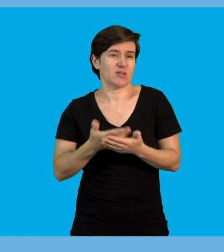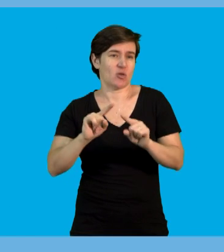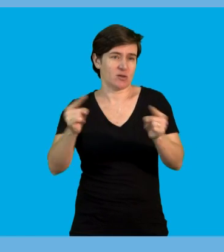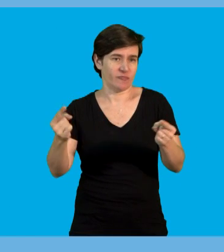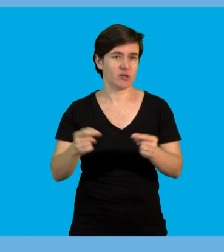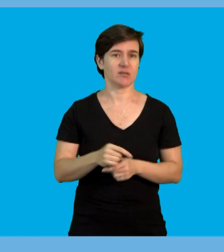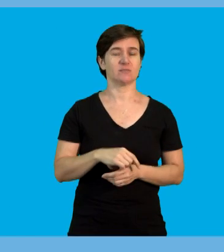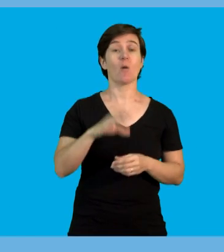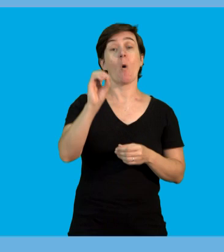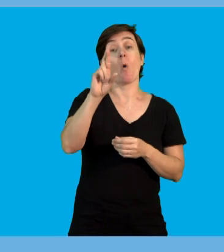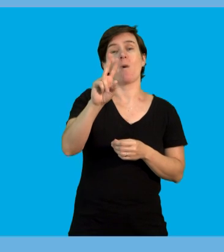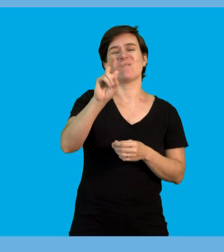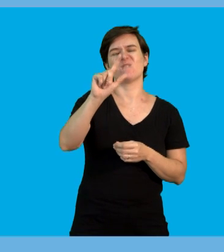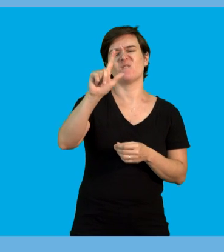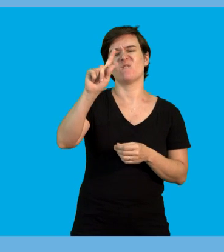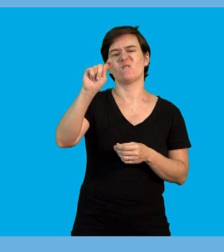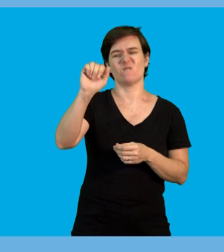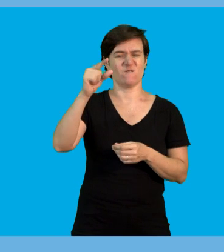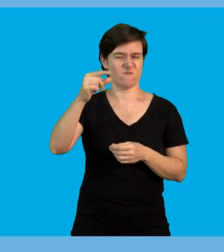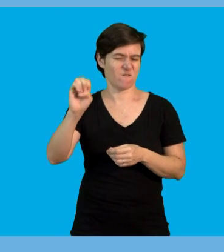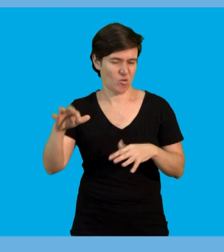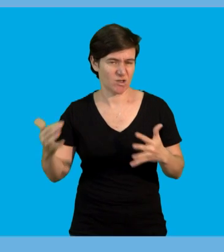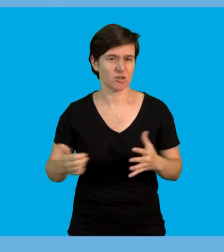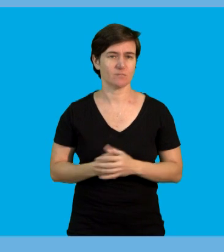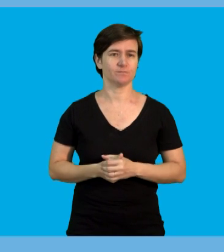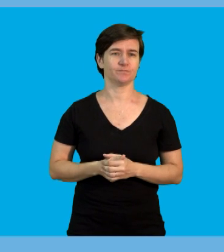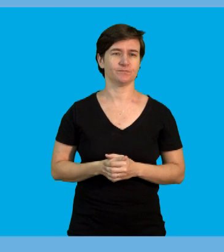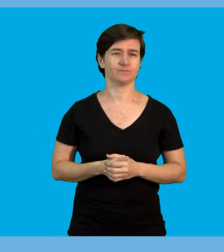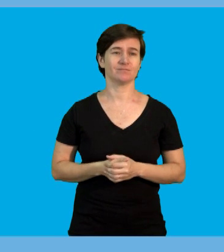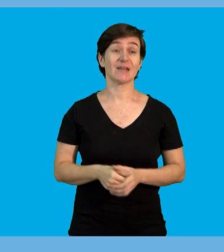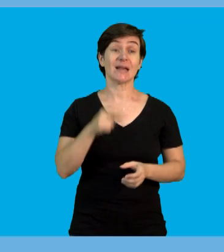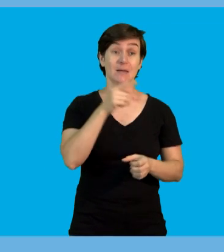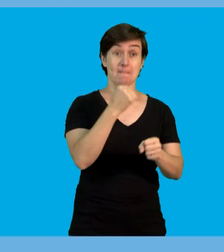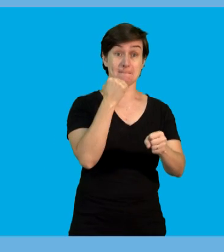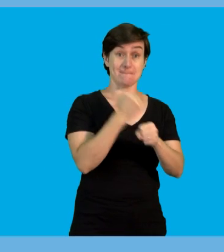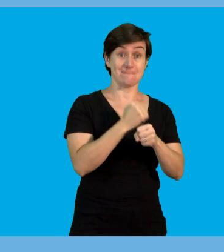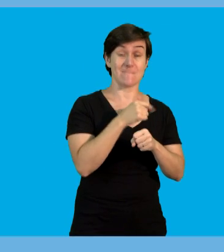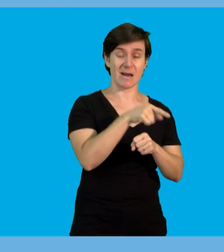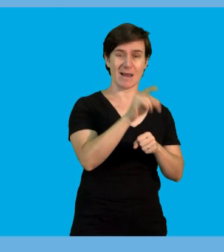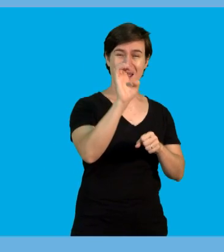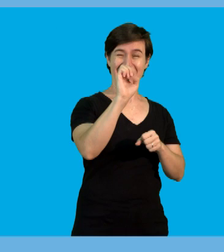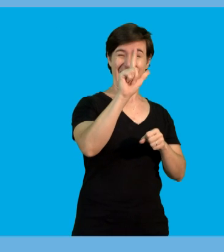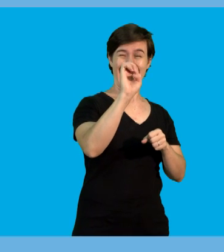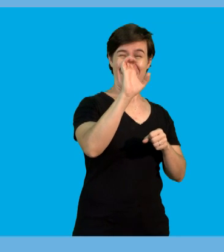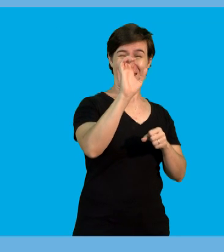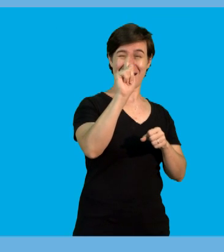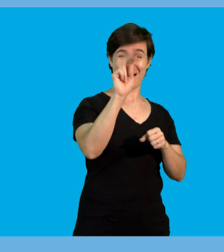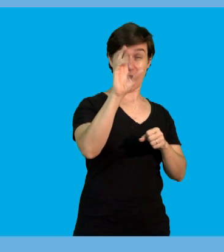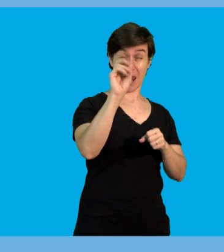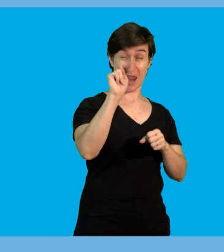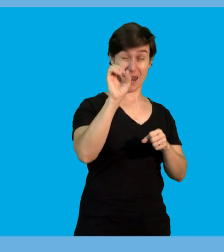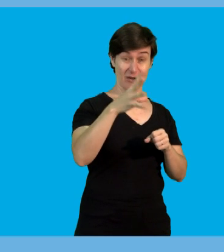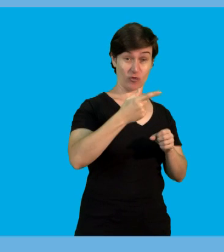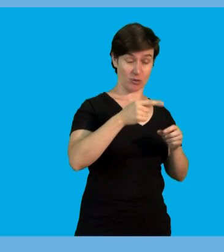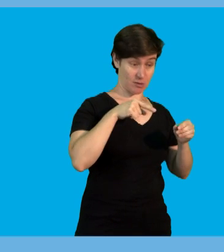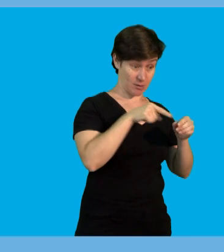that causes the electrons to move as an electric current through the external circuit. So in other words, we can